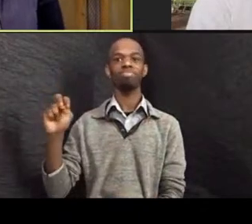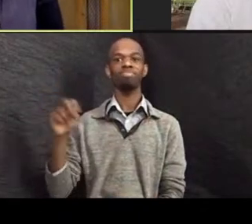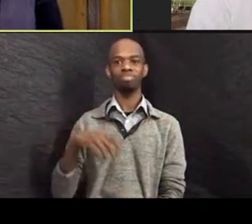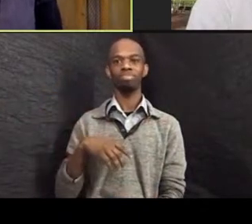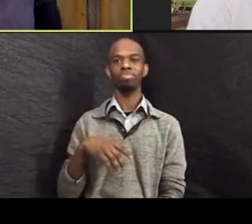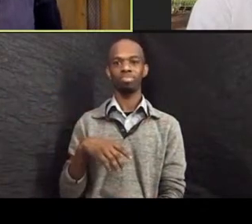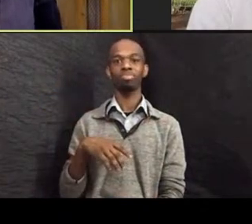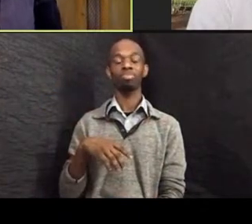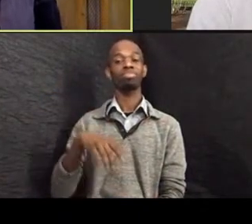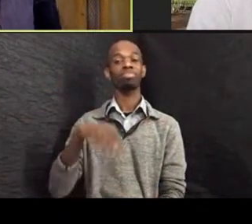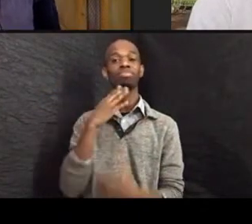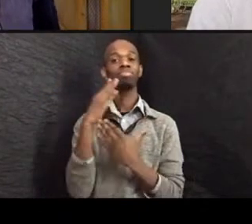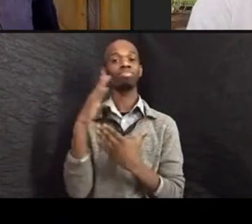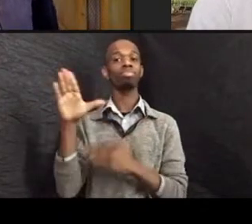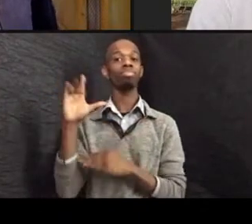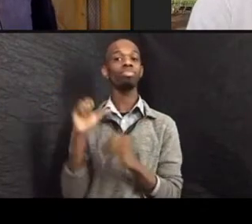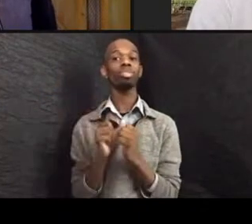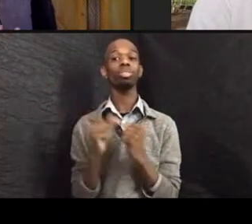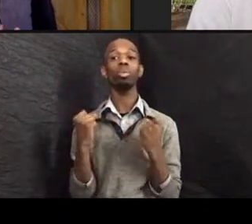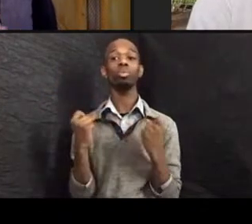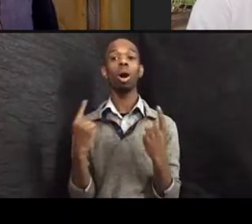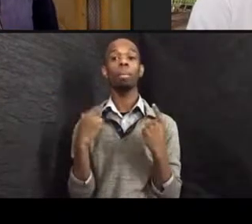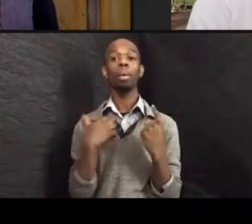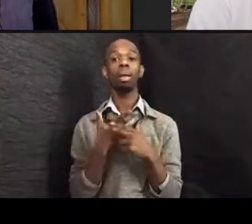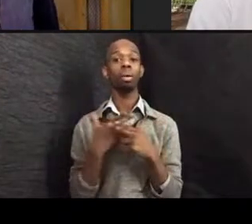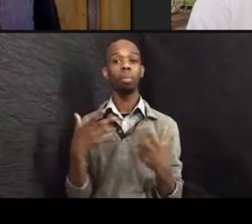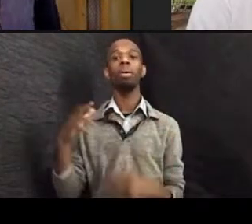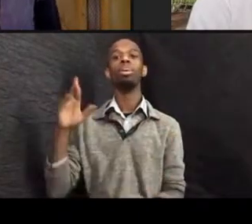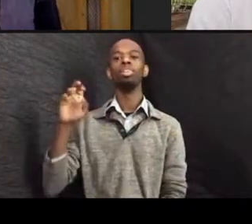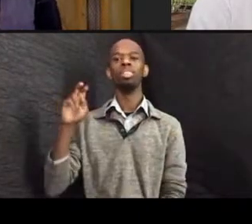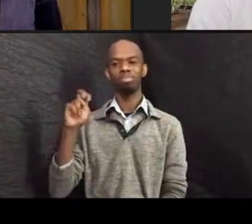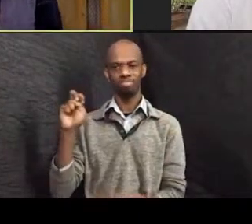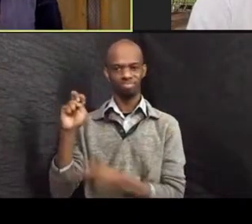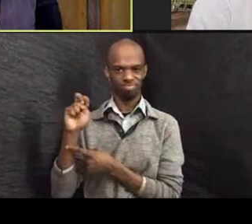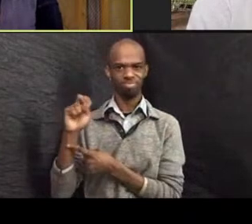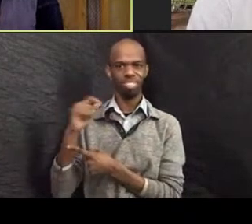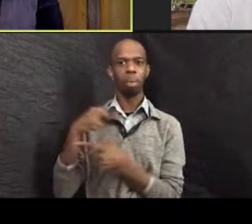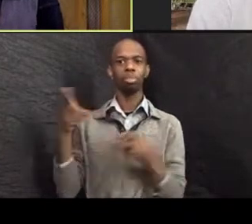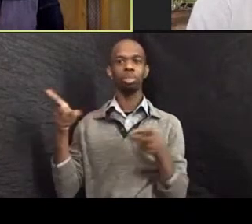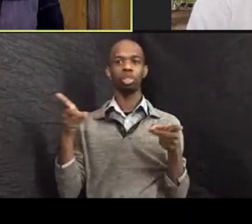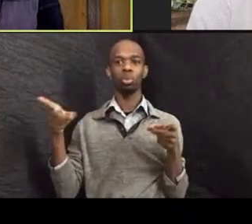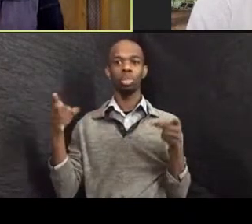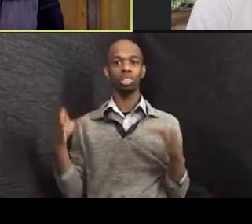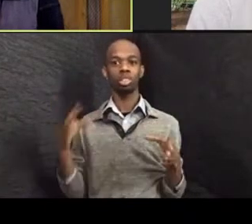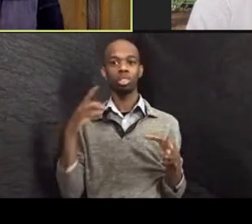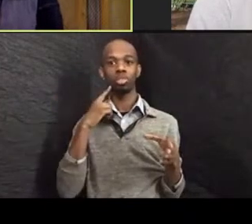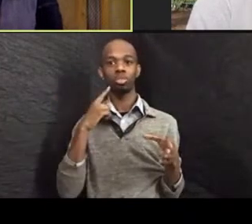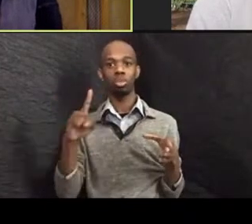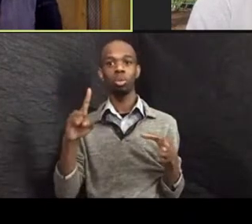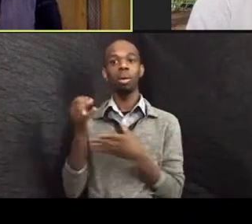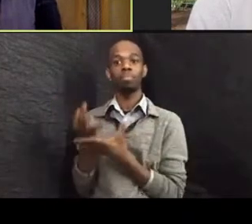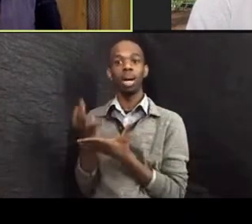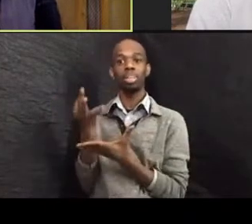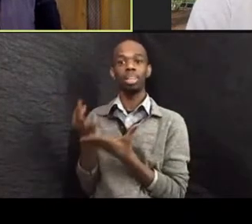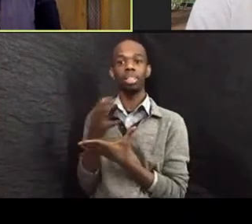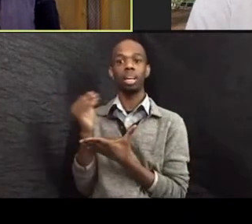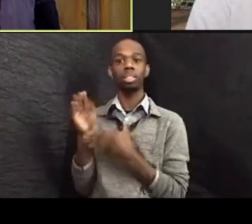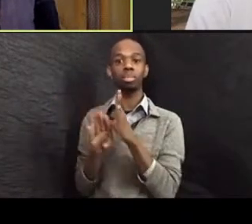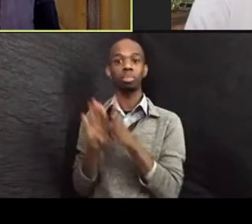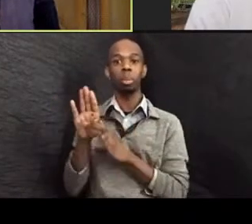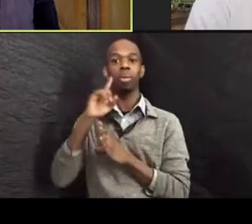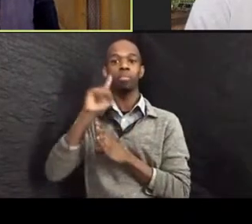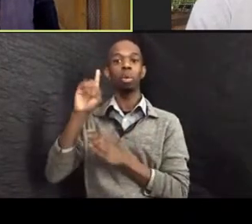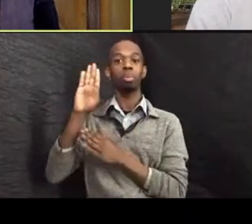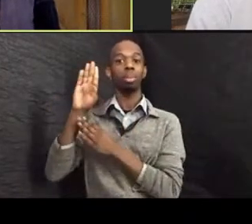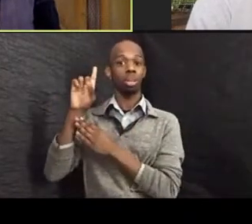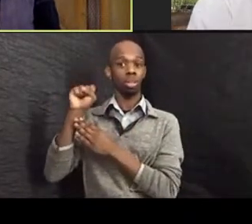Good evening, everyone. I'm Renee Redding Jones, and I'm the Director of Finance and Development for Black Dance Story. Happy